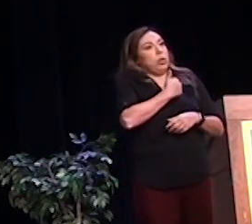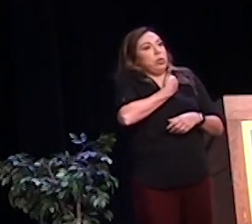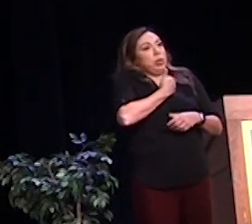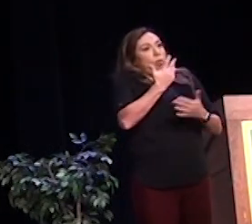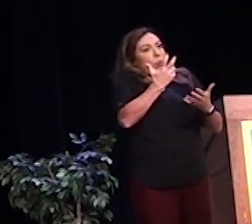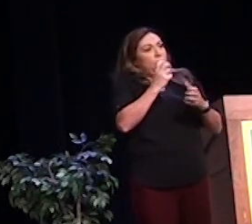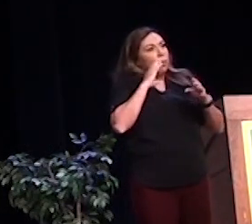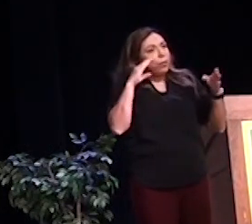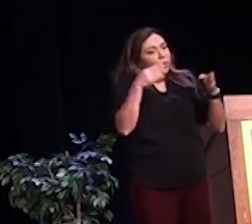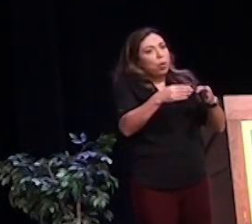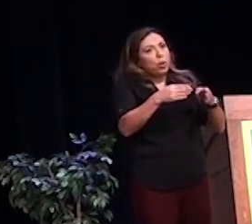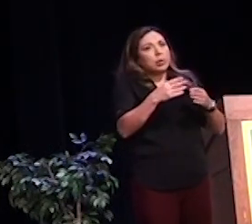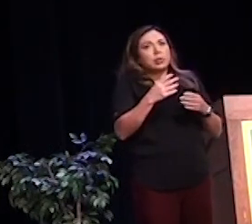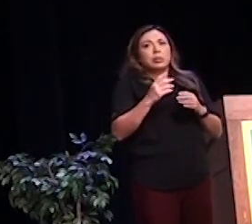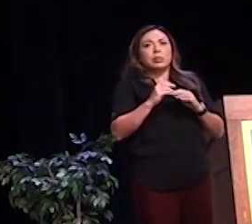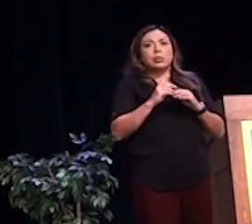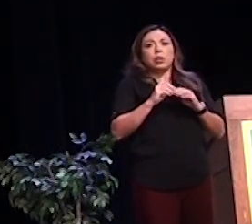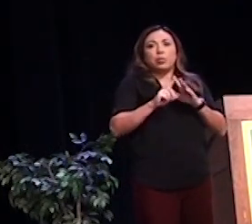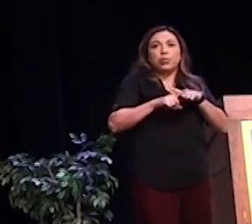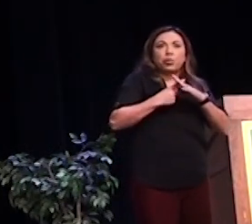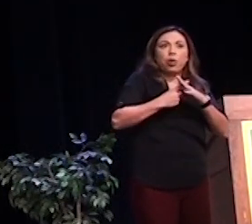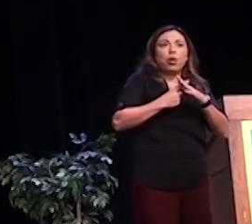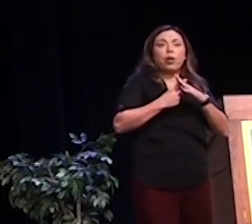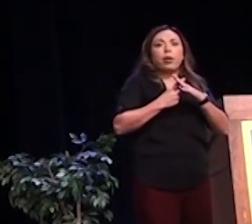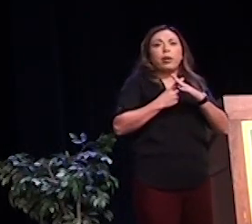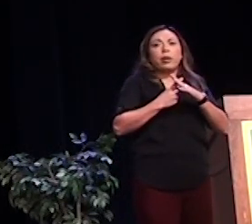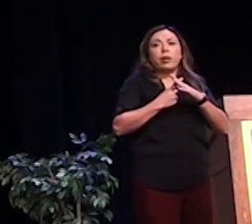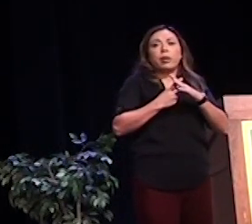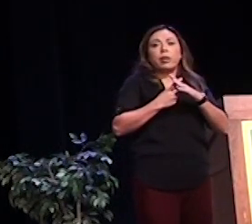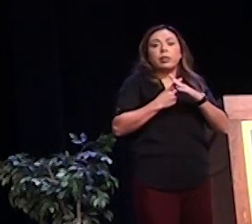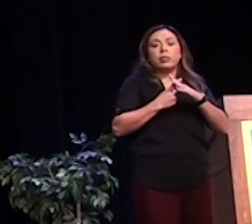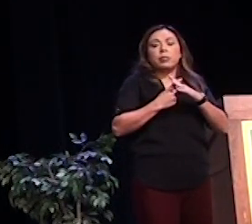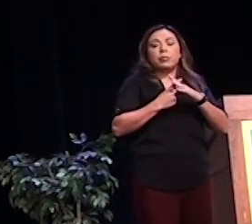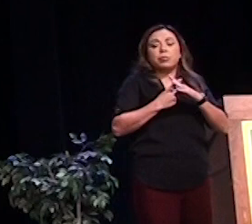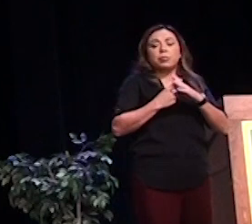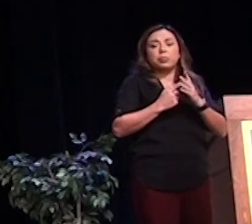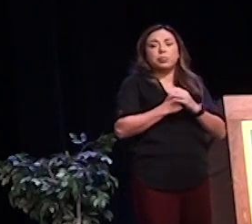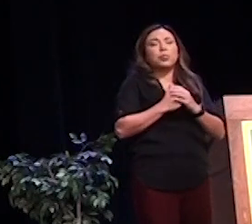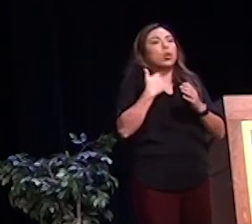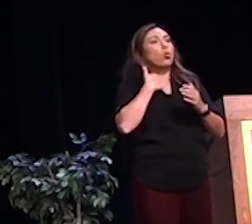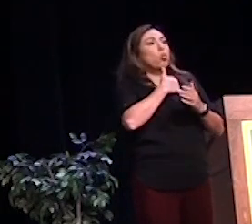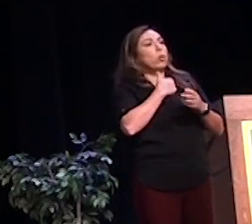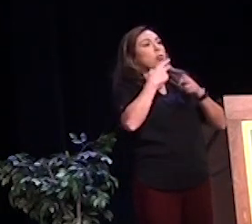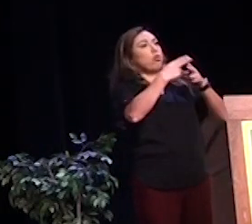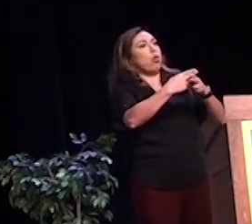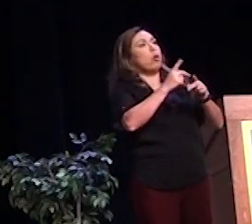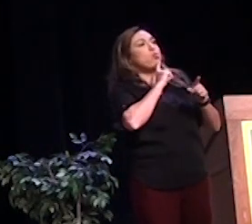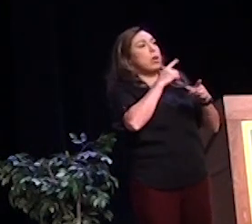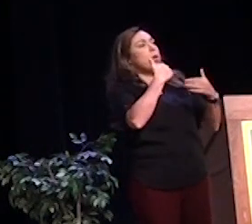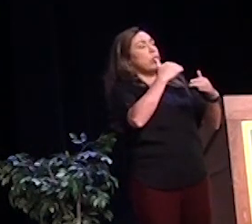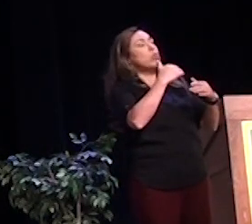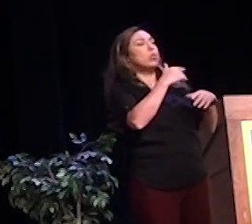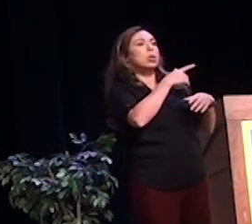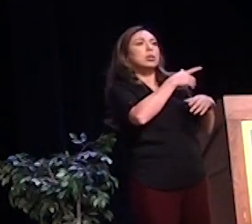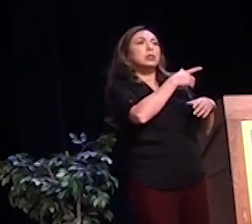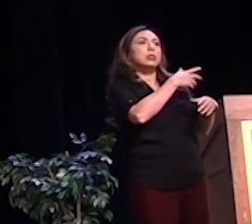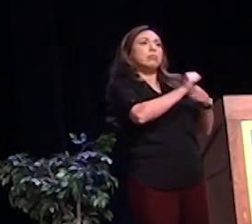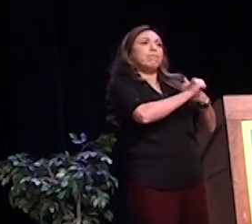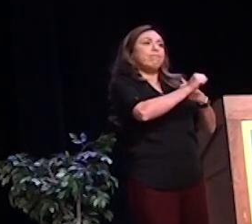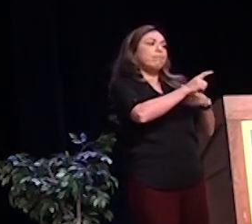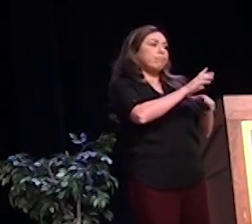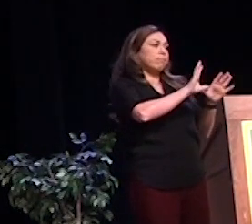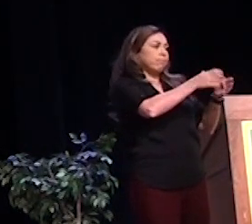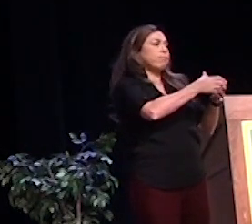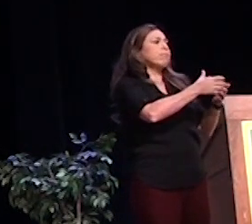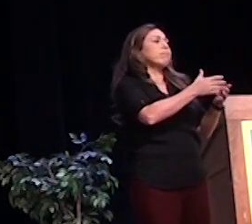wanted to focus and start, I would say, what we have identified as a very vulnerable population.